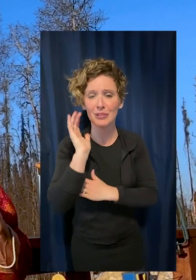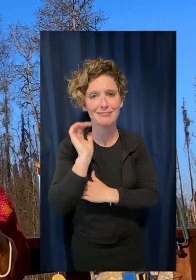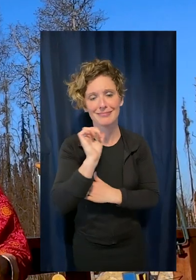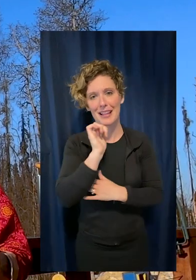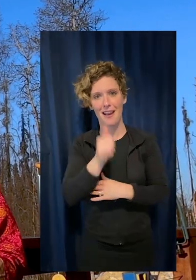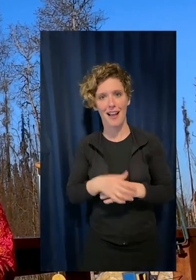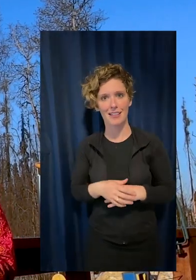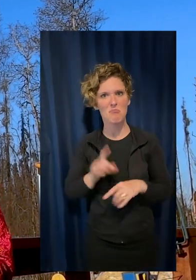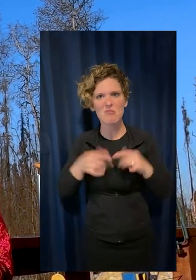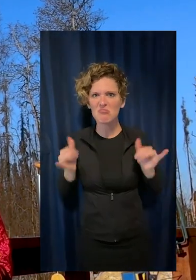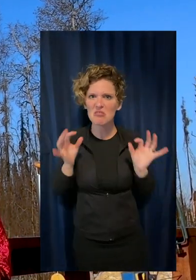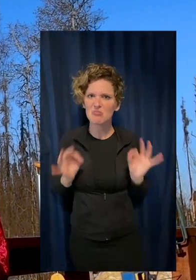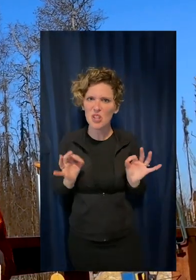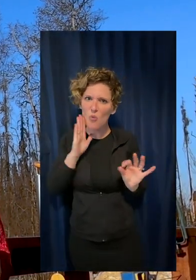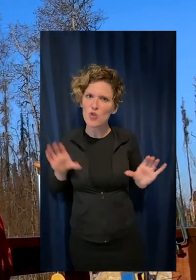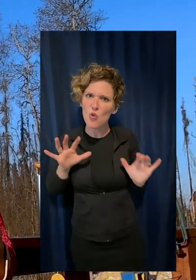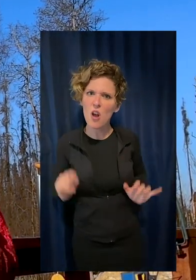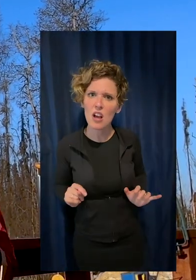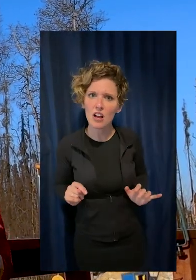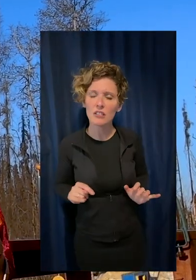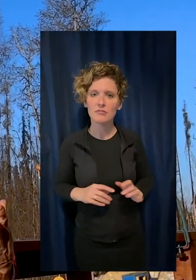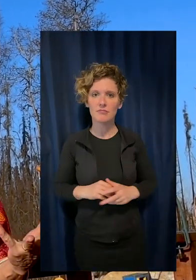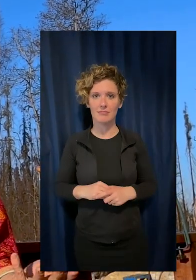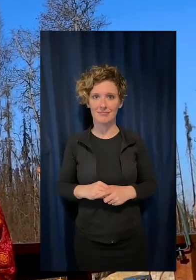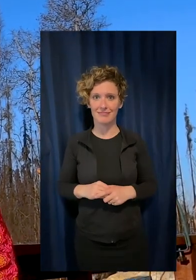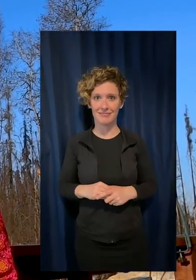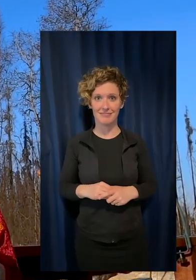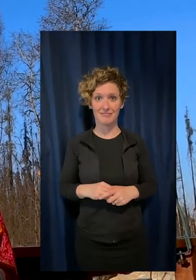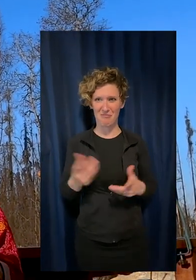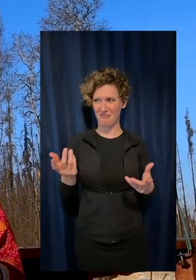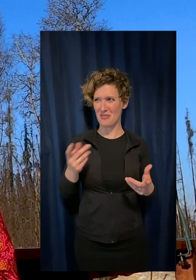artistic, would be thinking about being